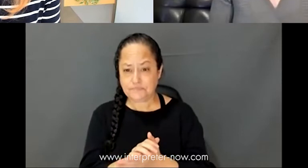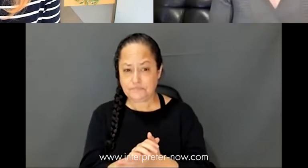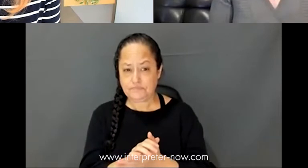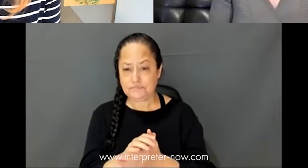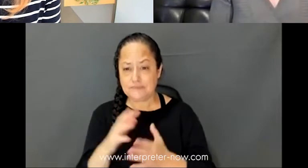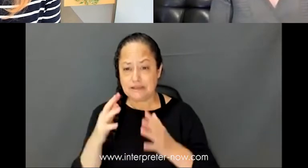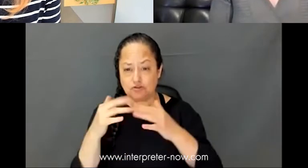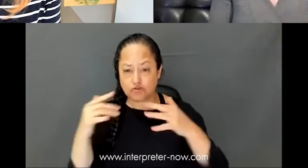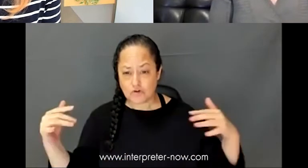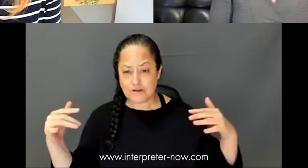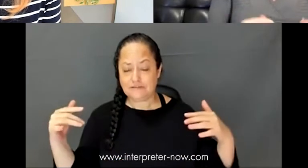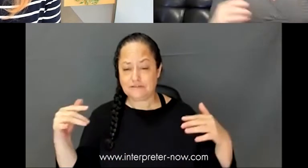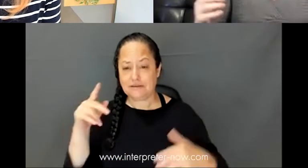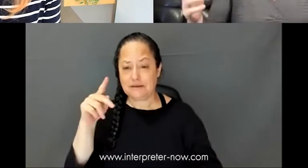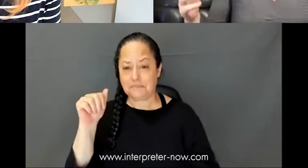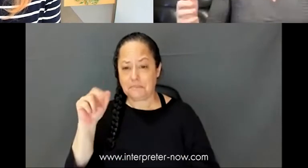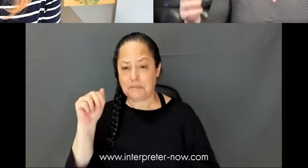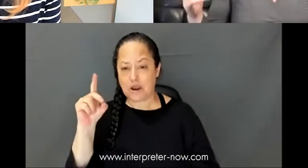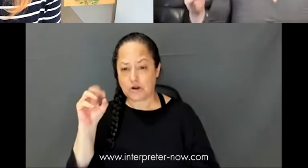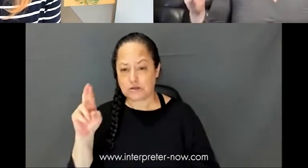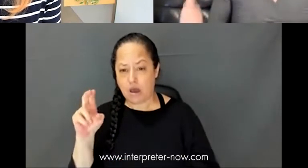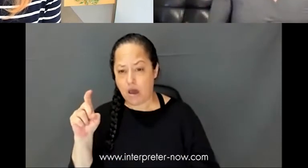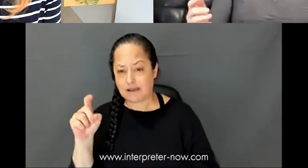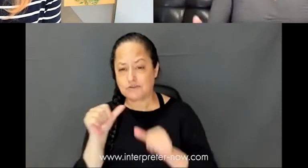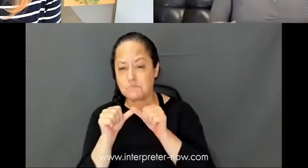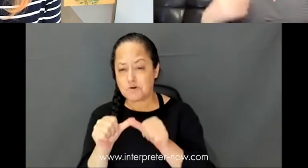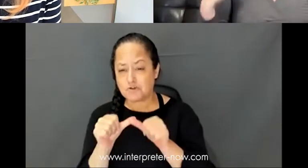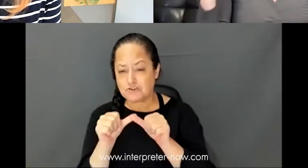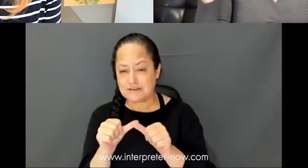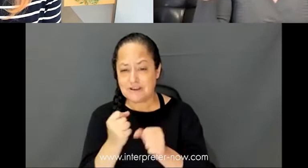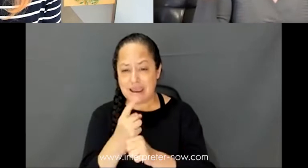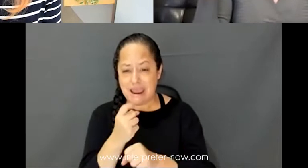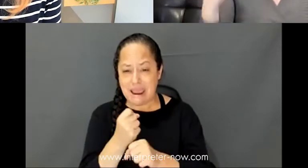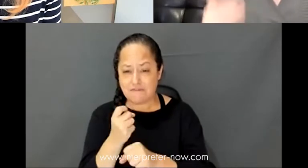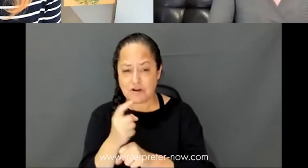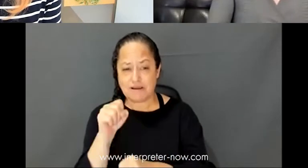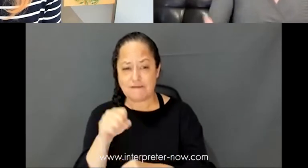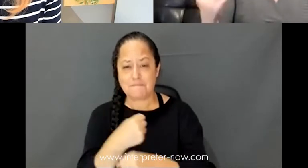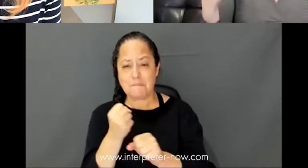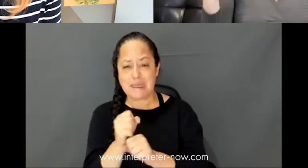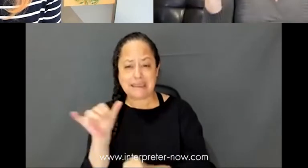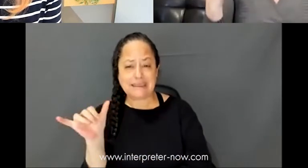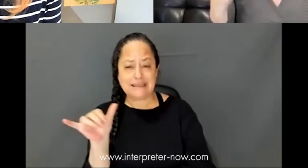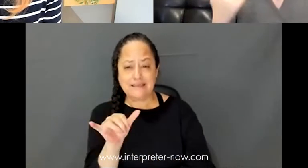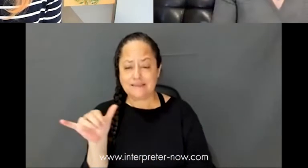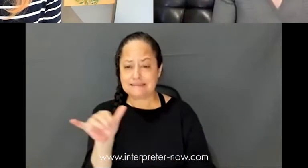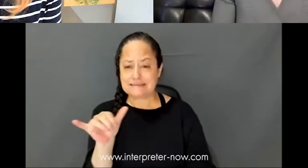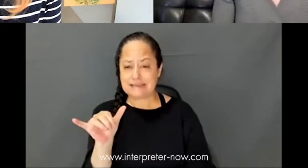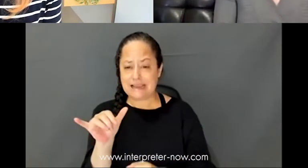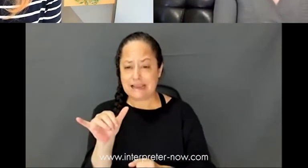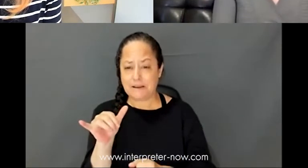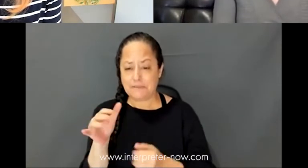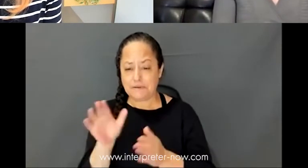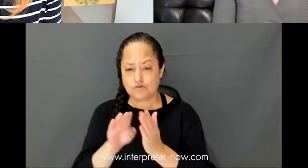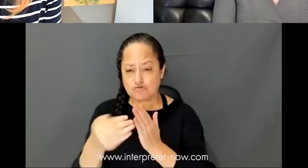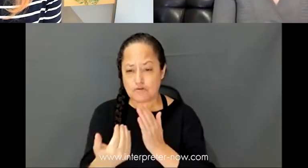diversity innovation paradox persists, the reason every year we have to keep making the same transparently